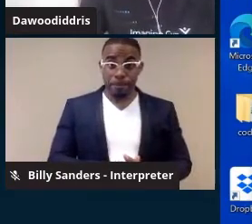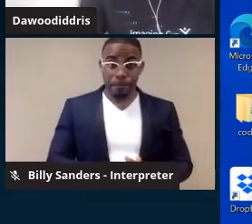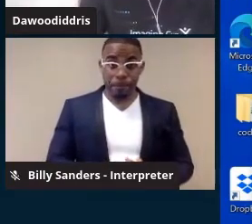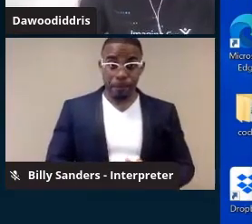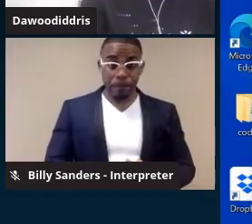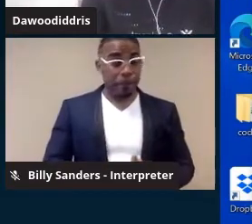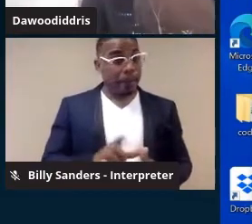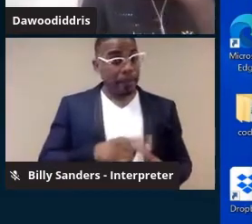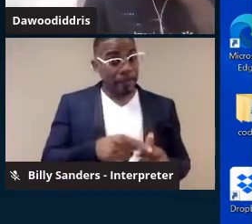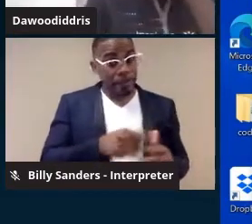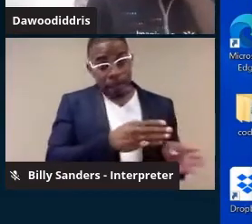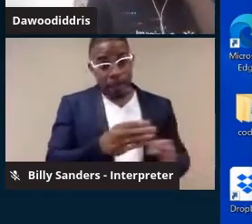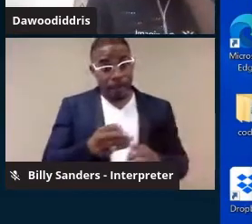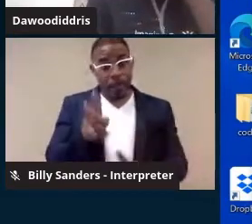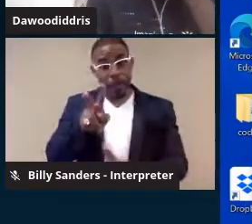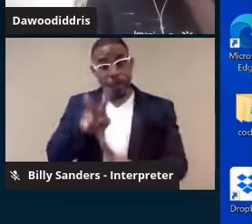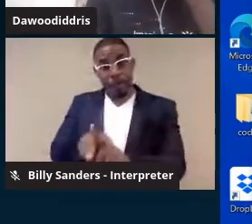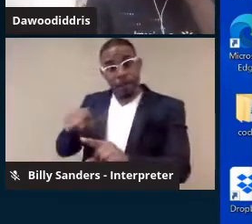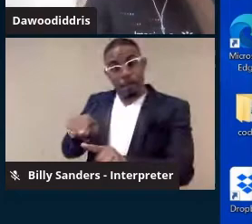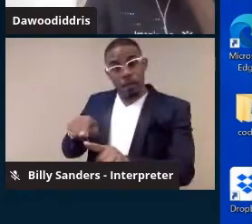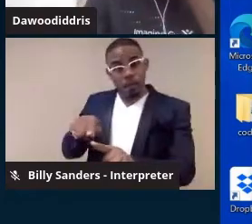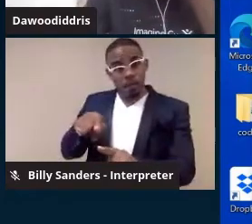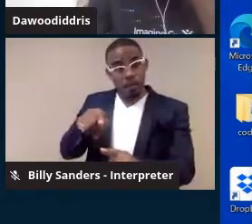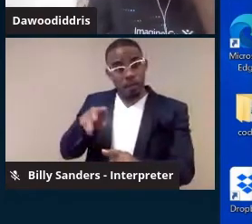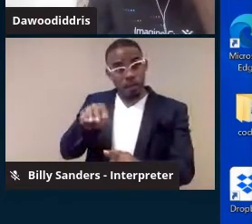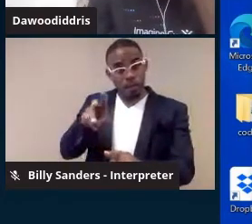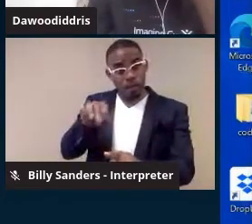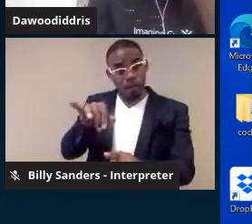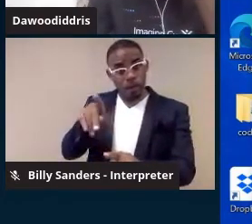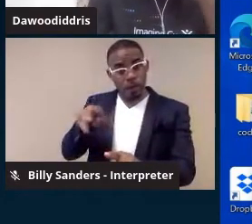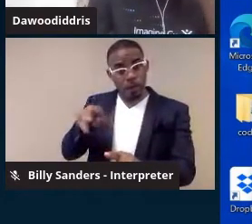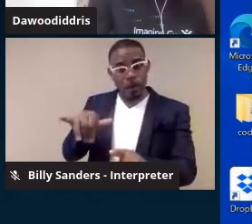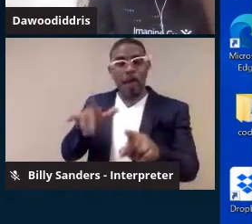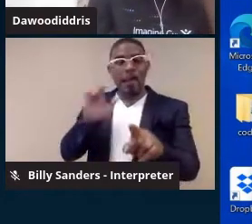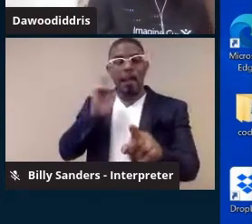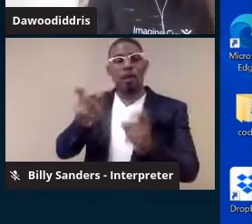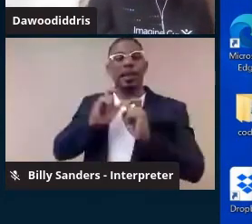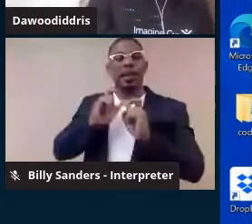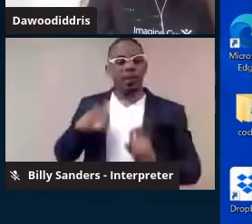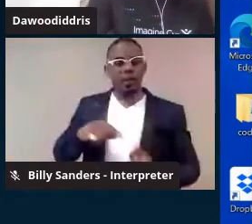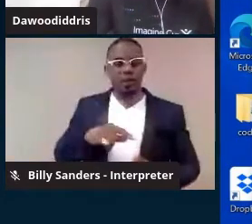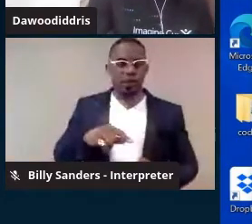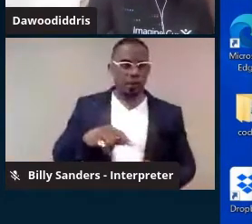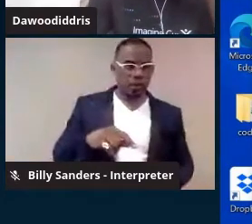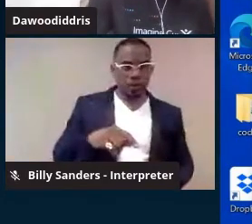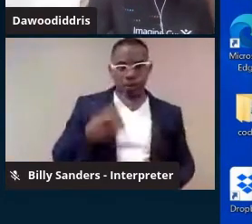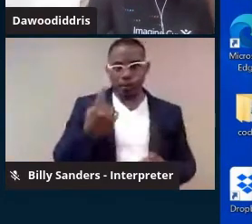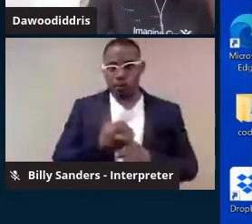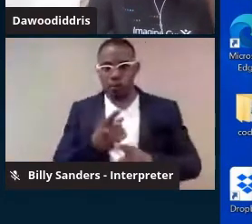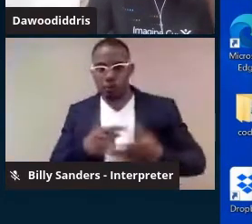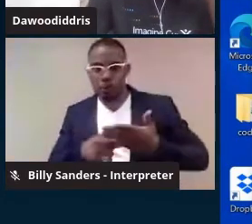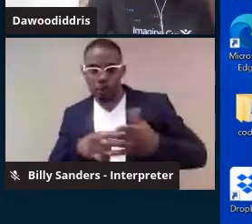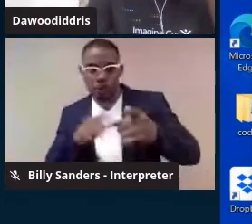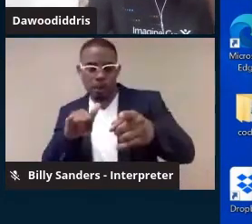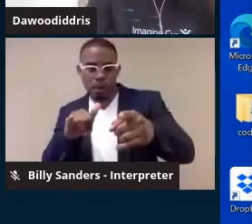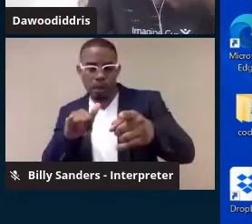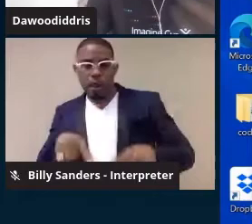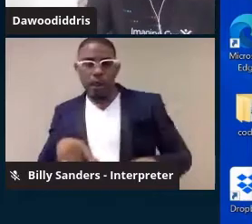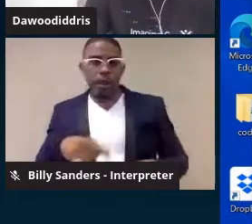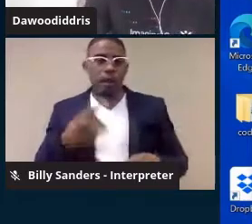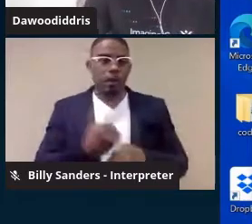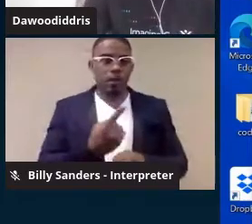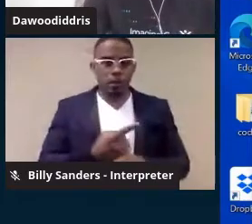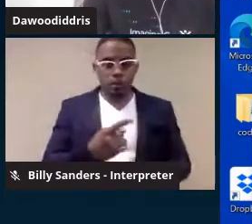And then you supply it with the -y flag. So this will give us, a template to start on, a package.json